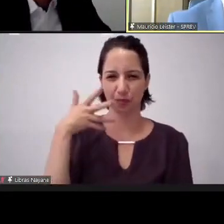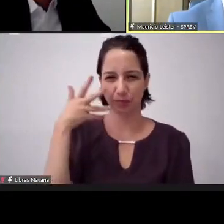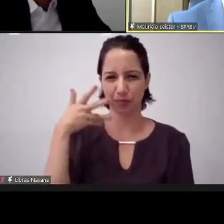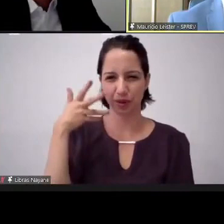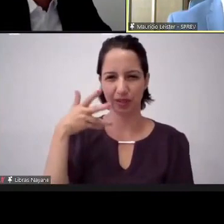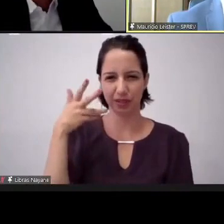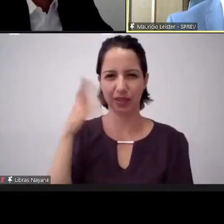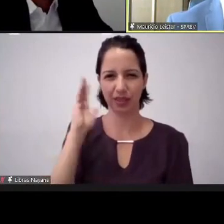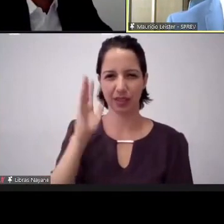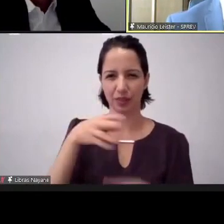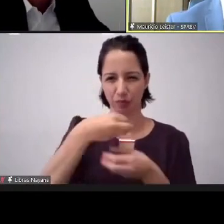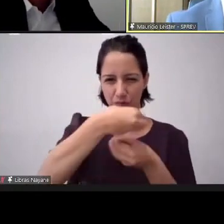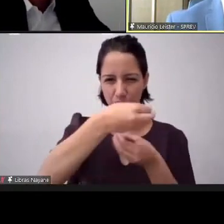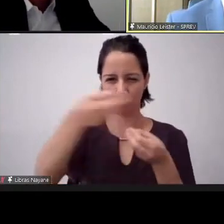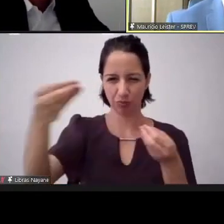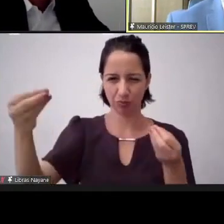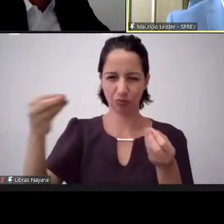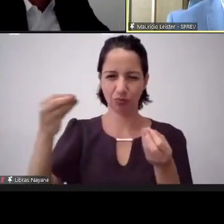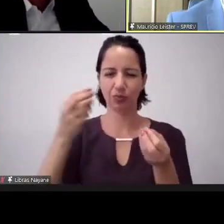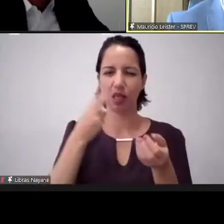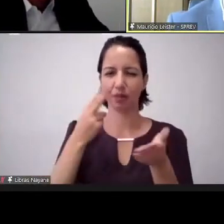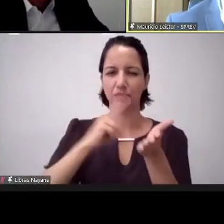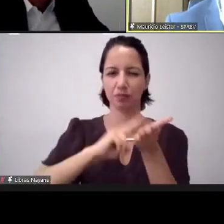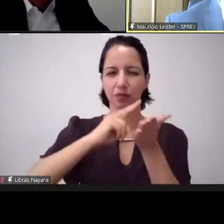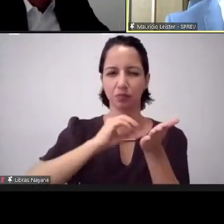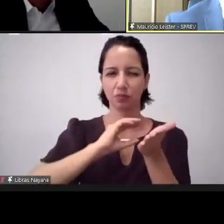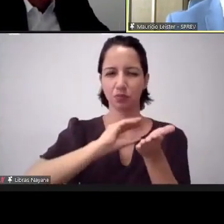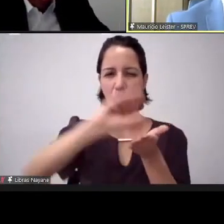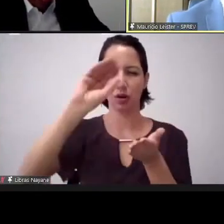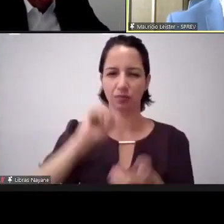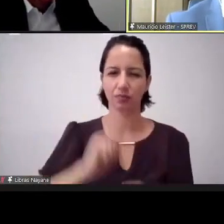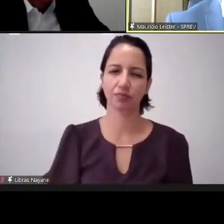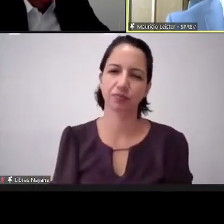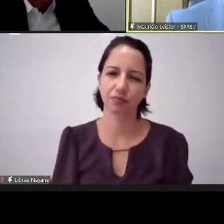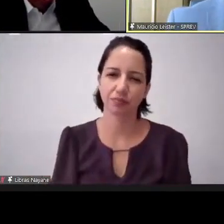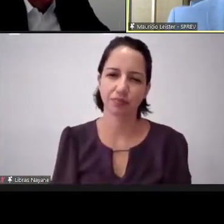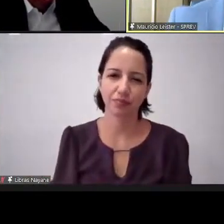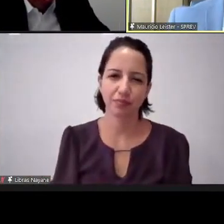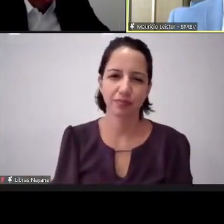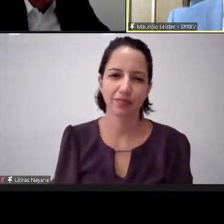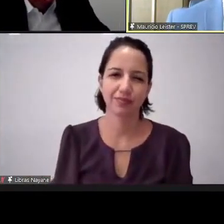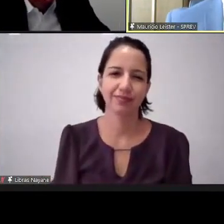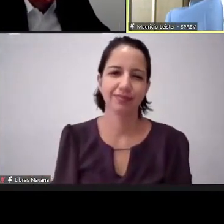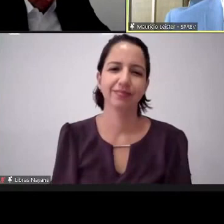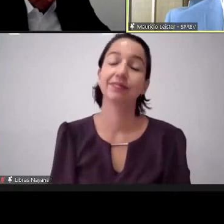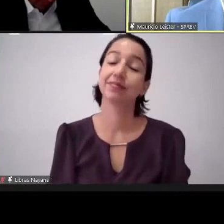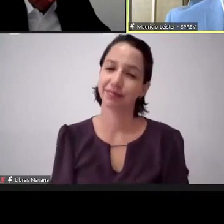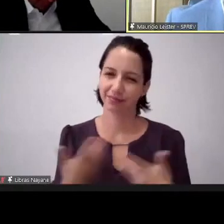our friends here, they are going to help us.